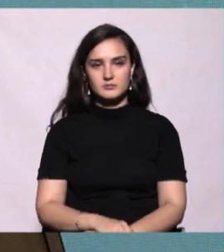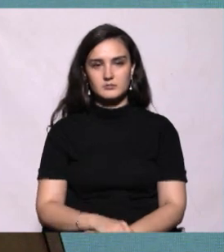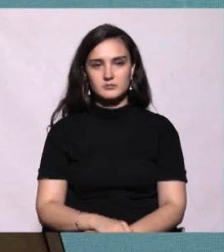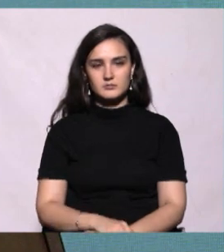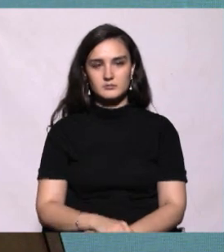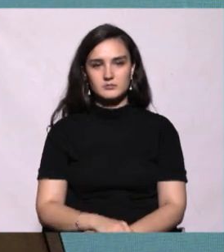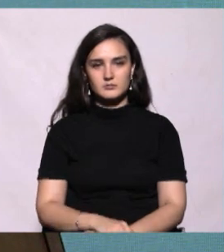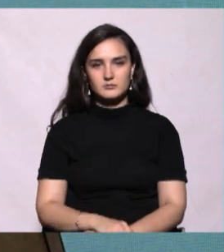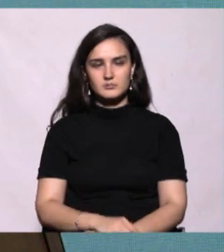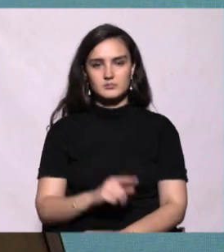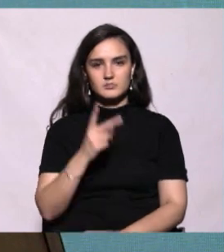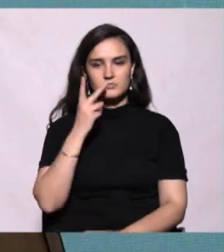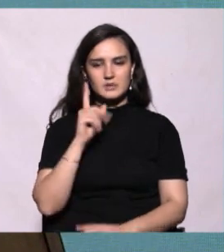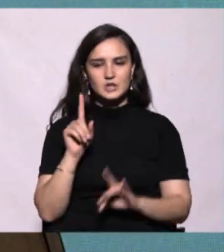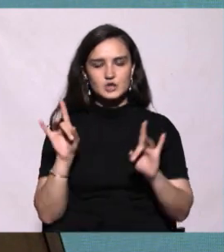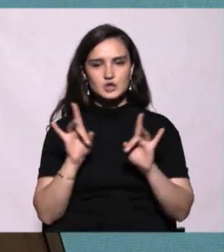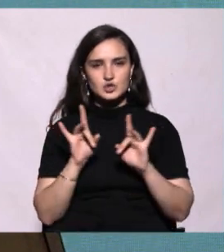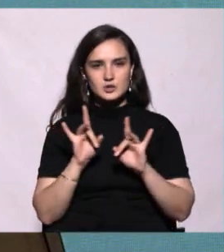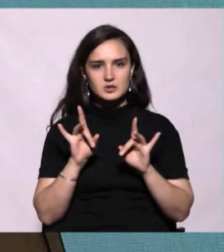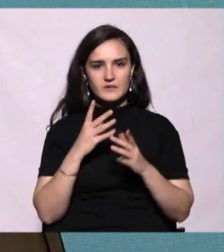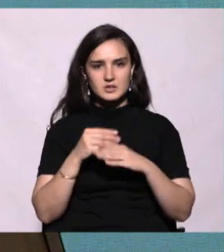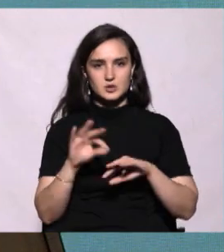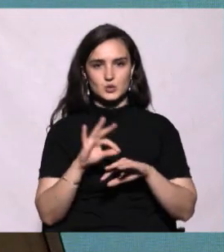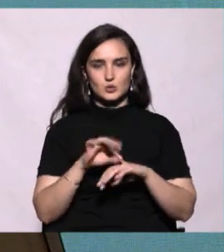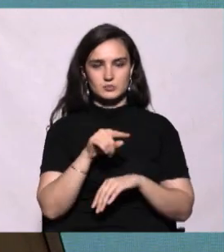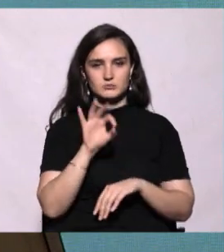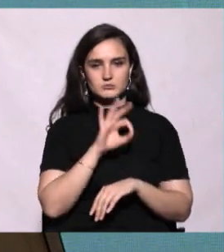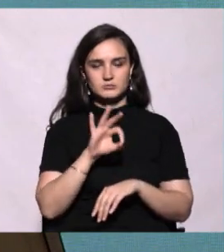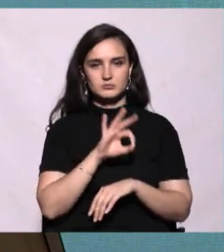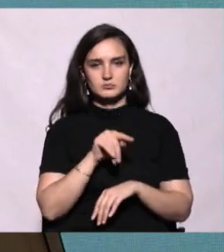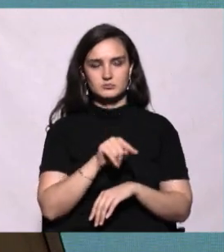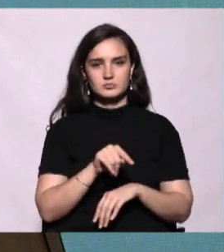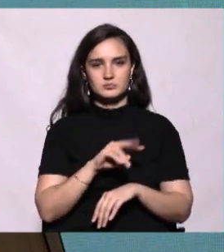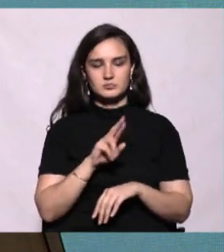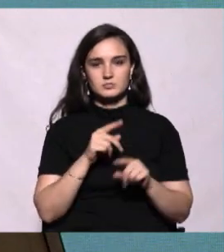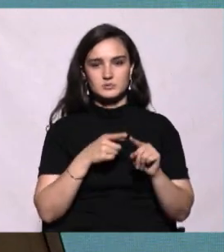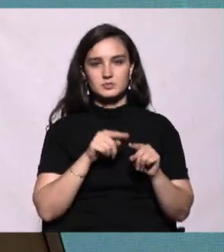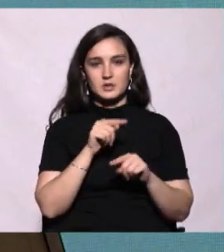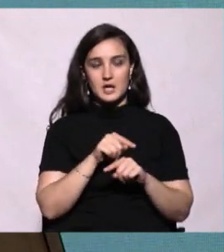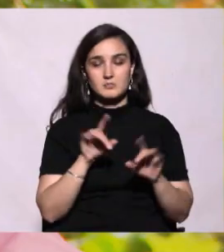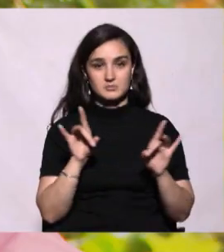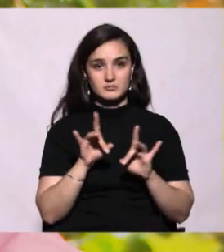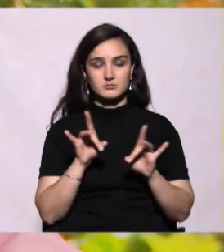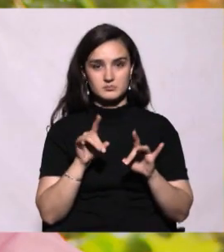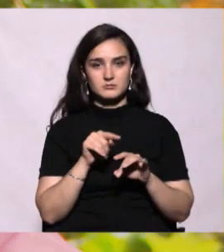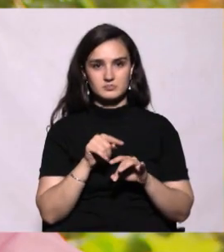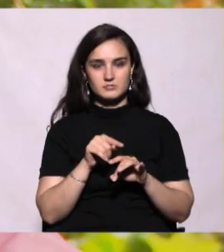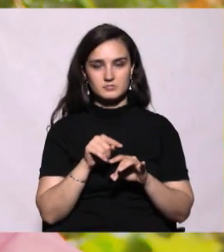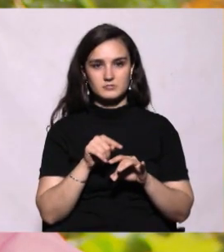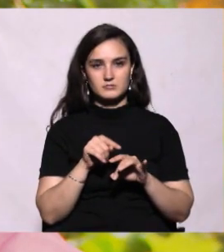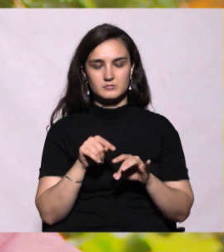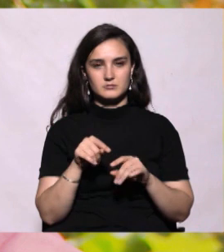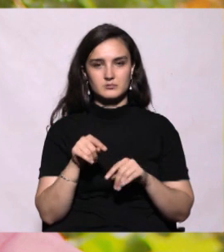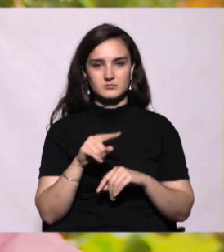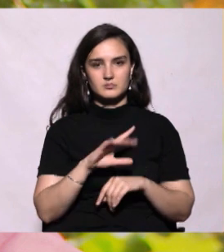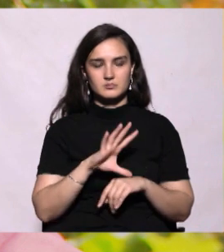through human weakness, jealousy for his wife. And by that failure, the perfect kingdom on earth that